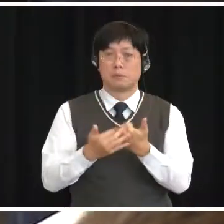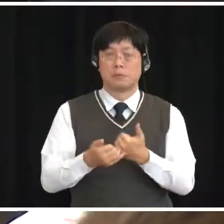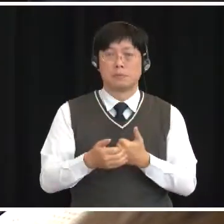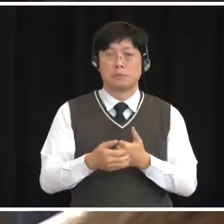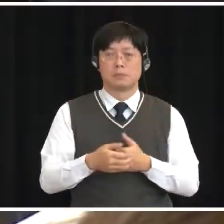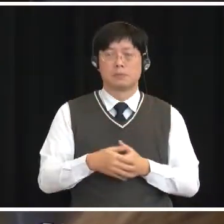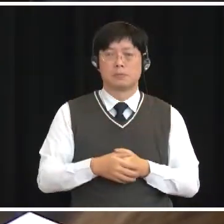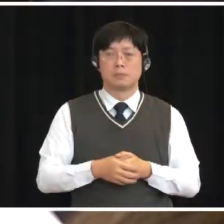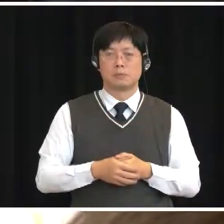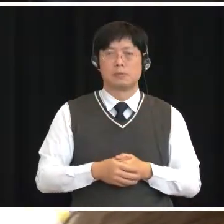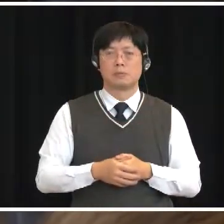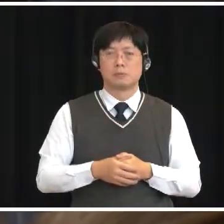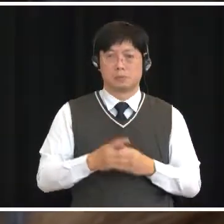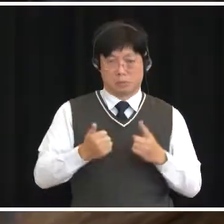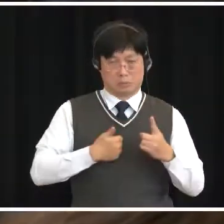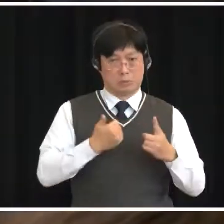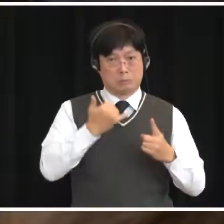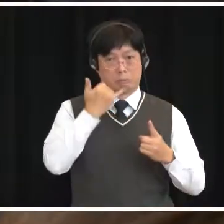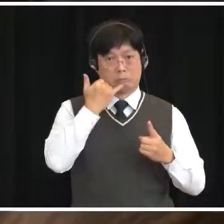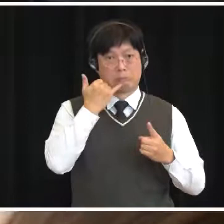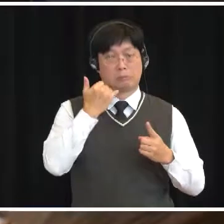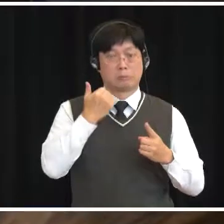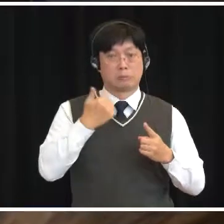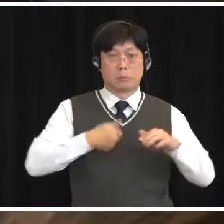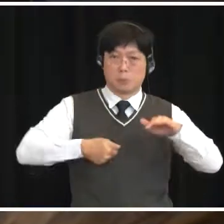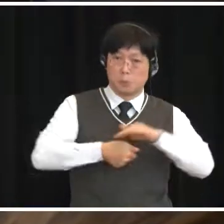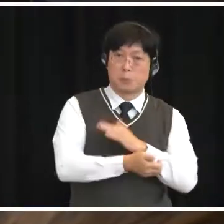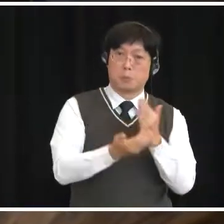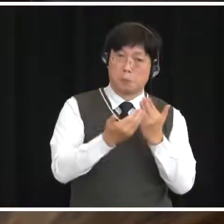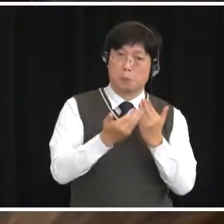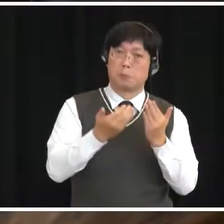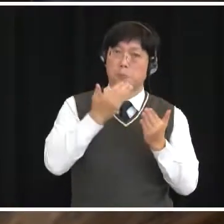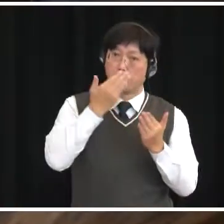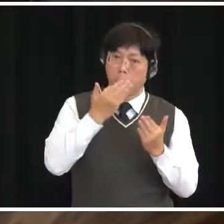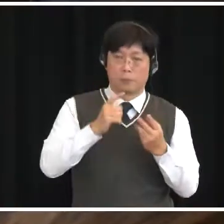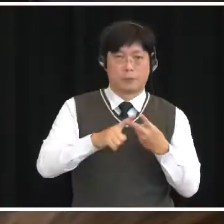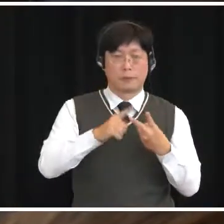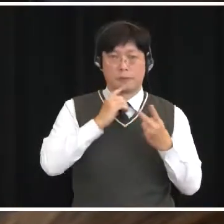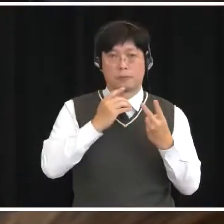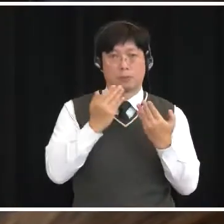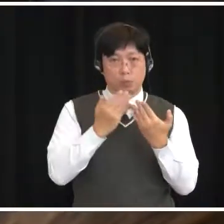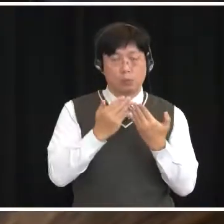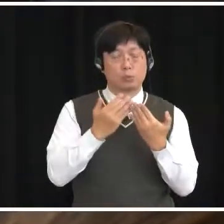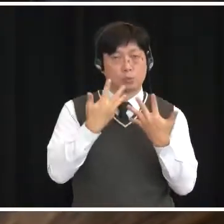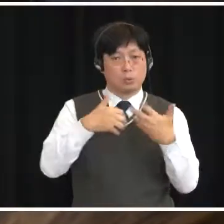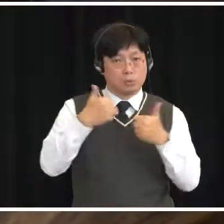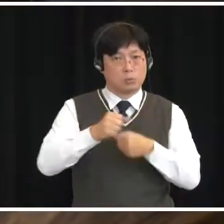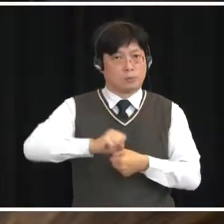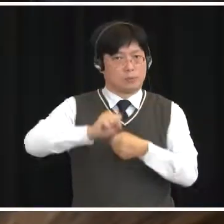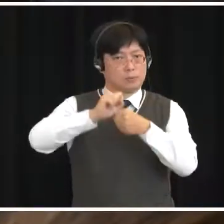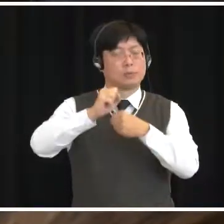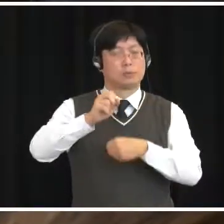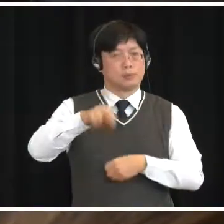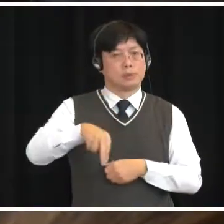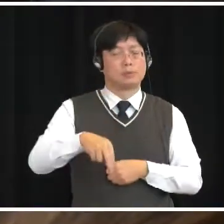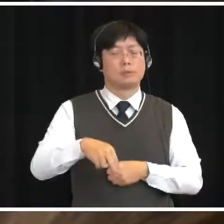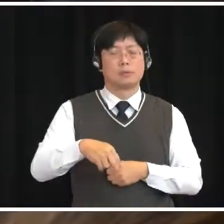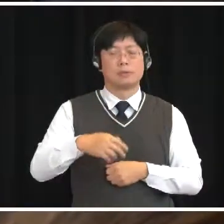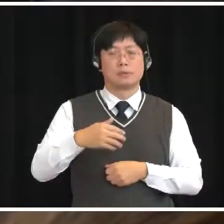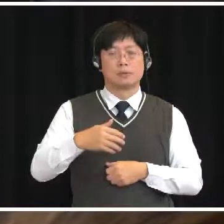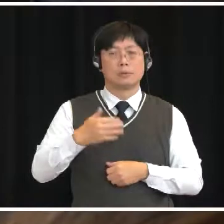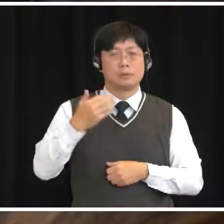indigenous students if they want to enter universities. And there are